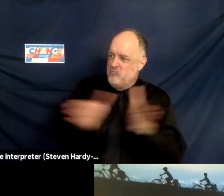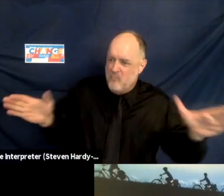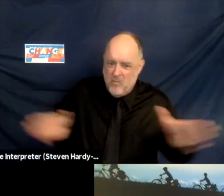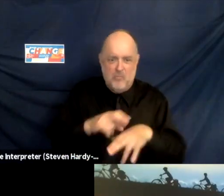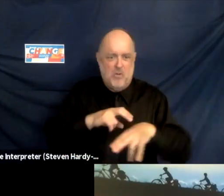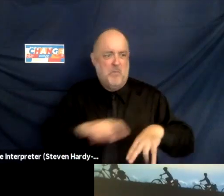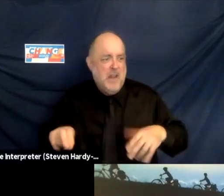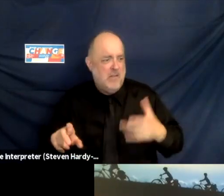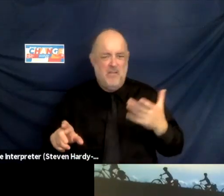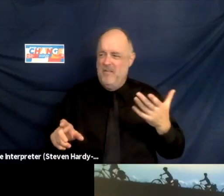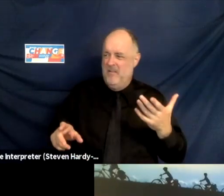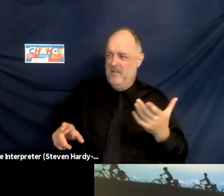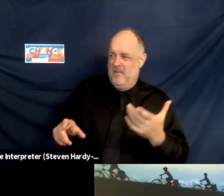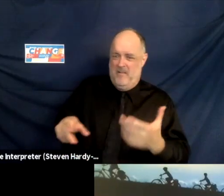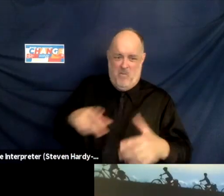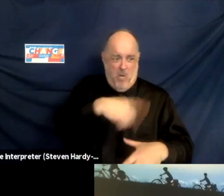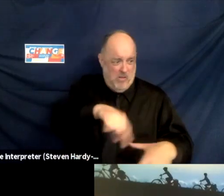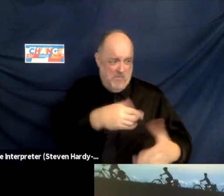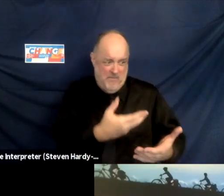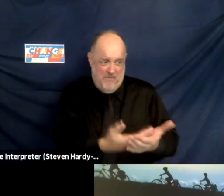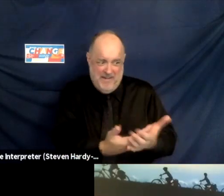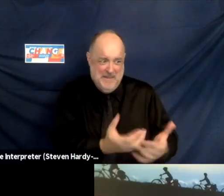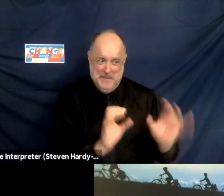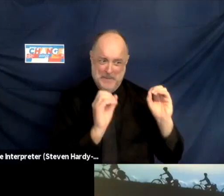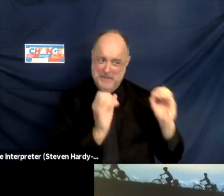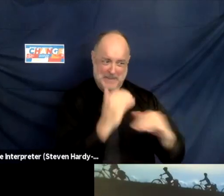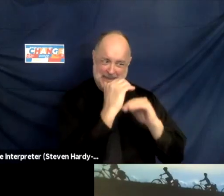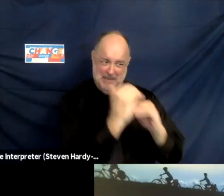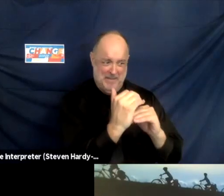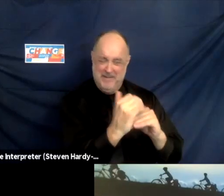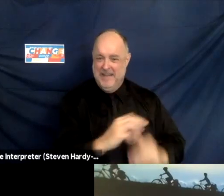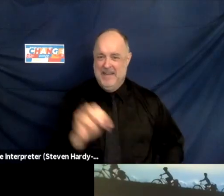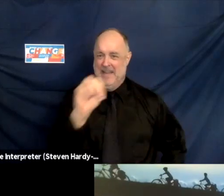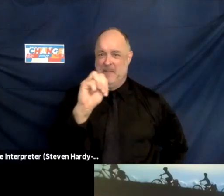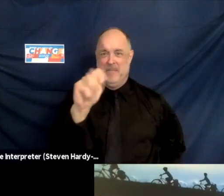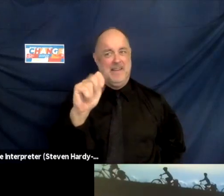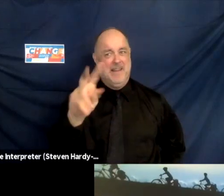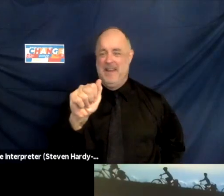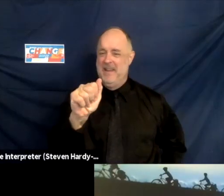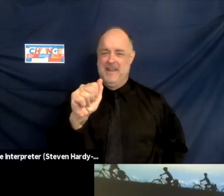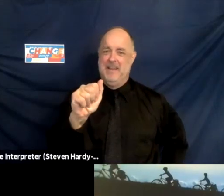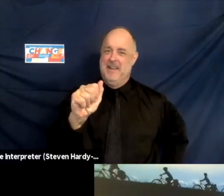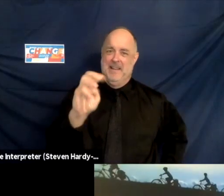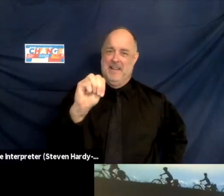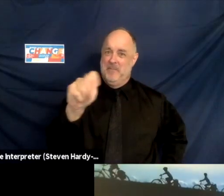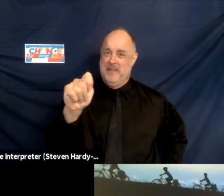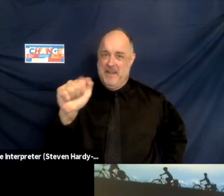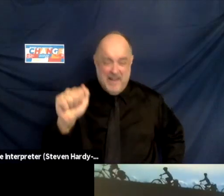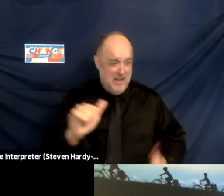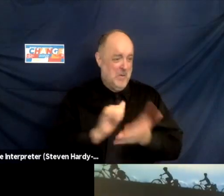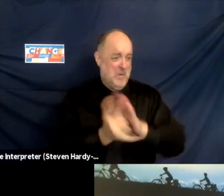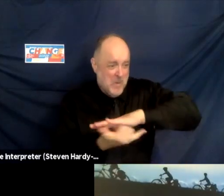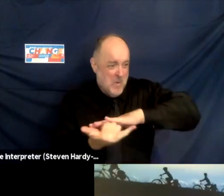deeply underfunded right now. I may warn you that right now the MTA is in dire straits because it works on a